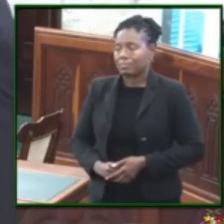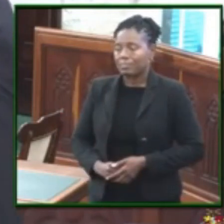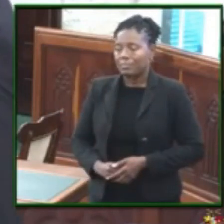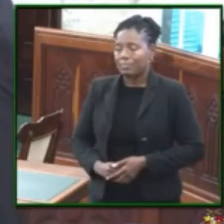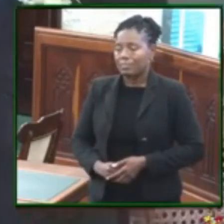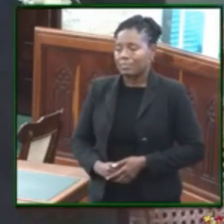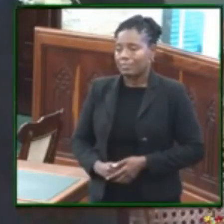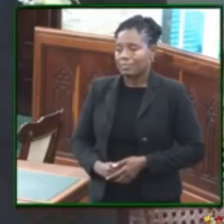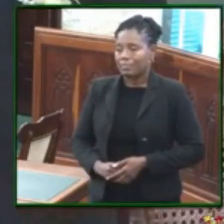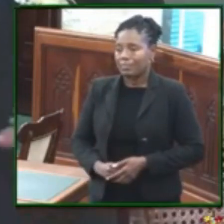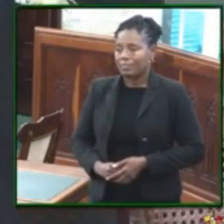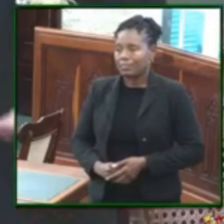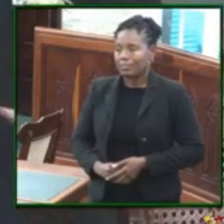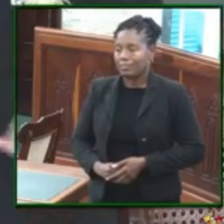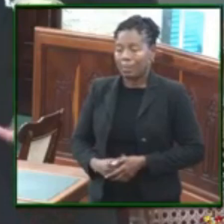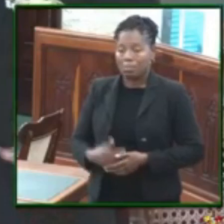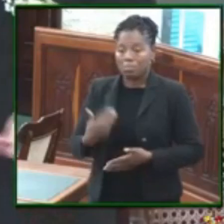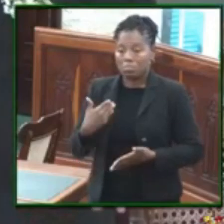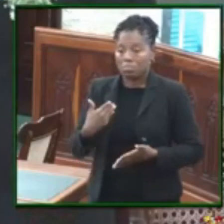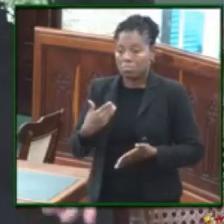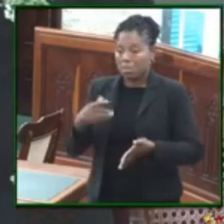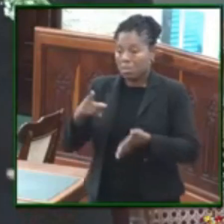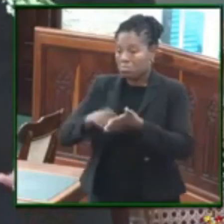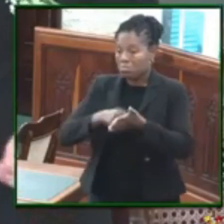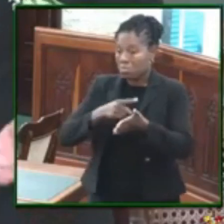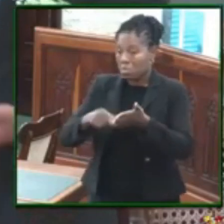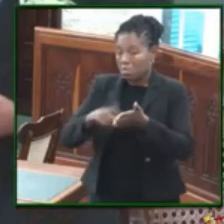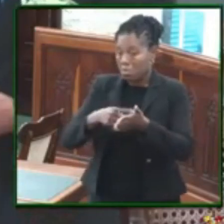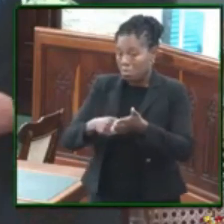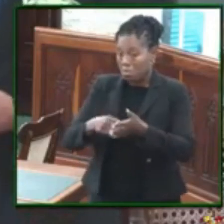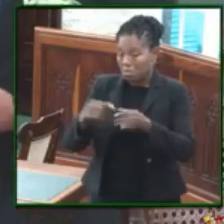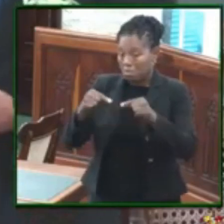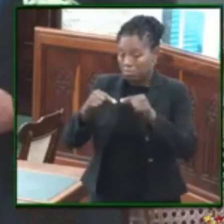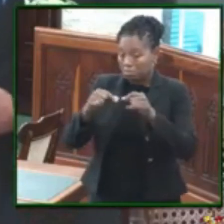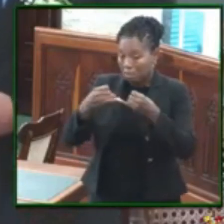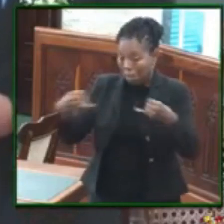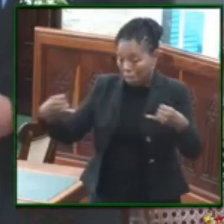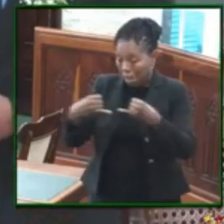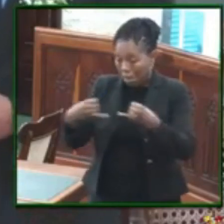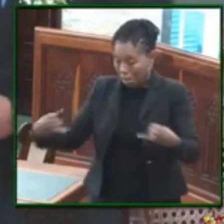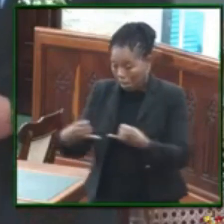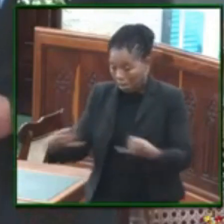not criticize line for line,